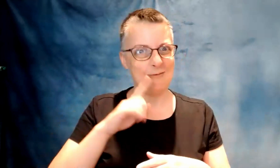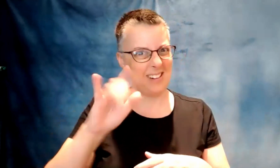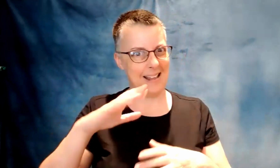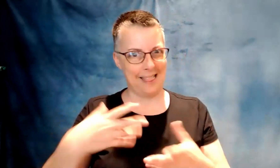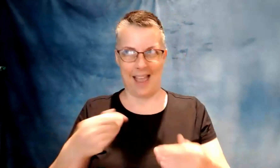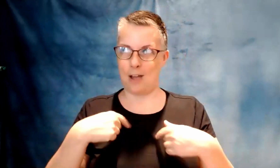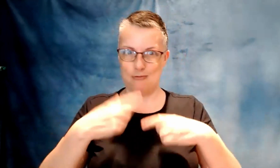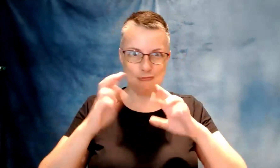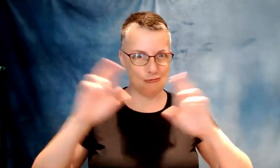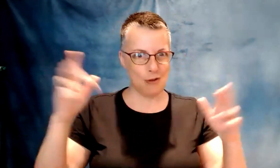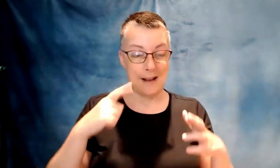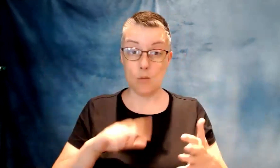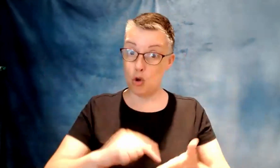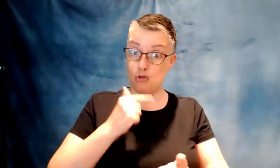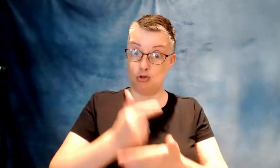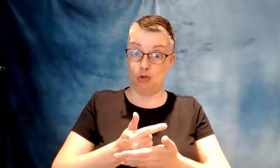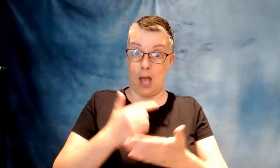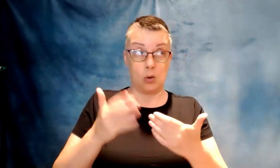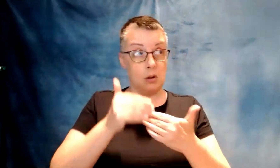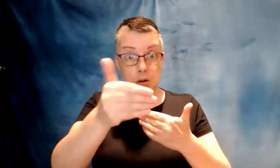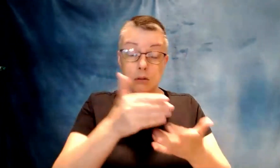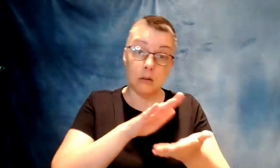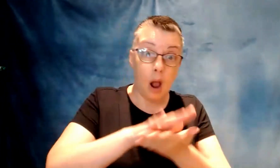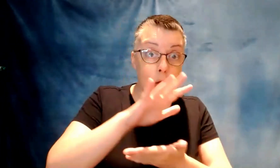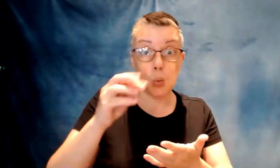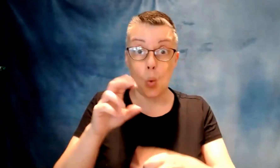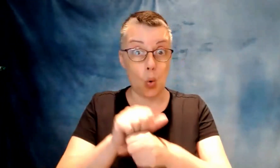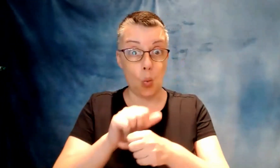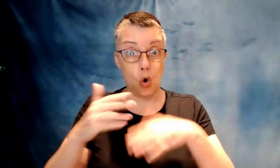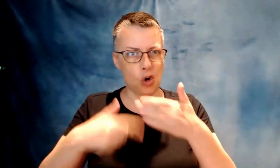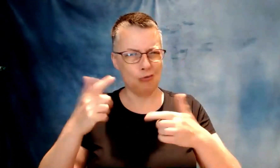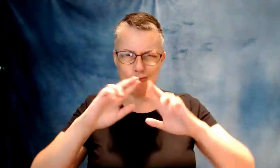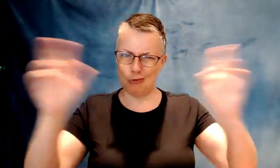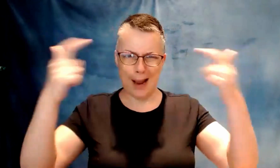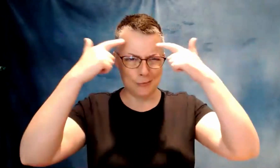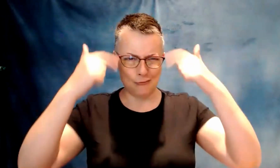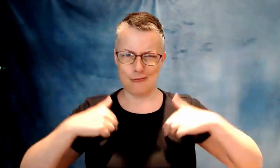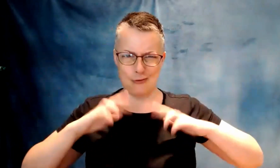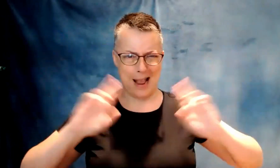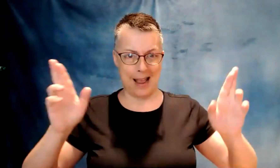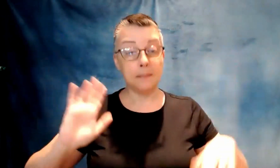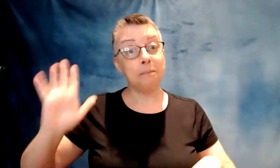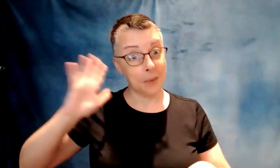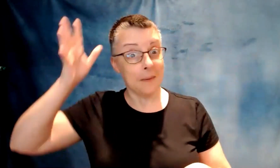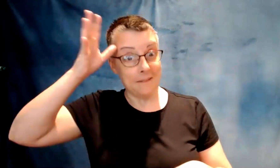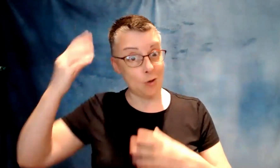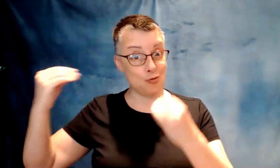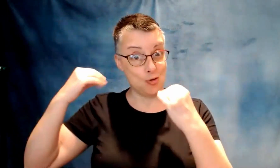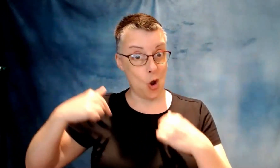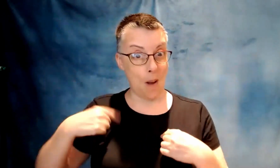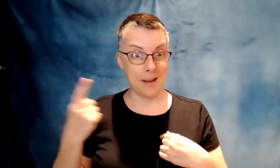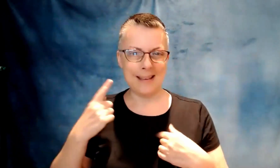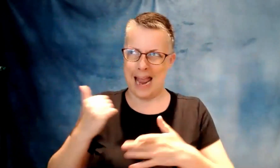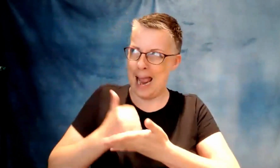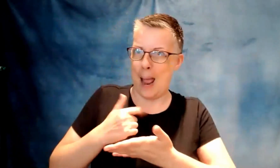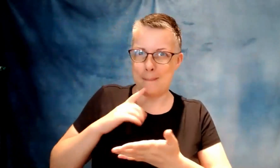comes after school, whether that be college or work. And something that my father was told me that really helped me or